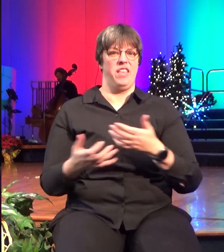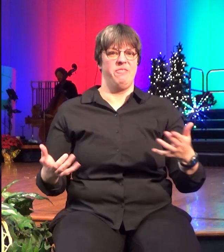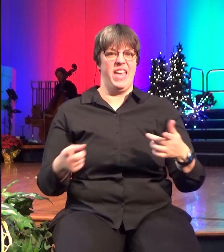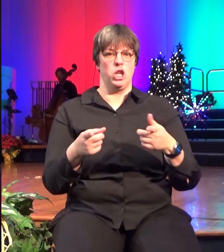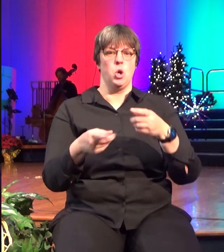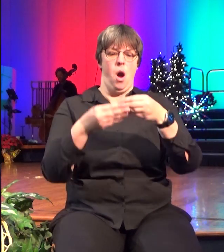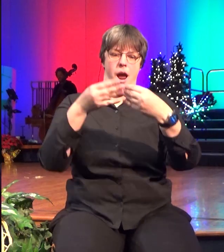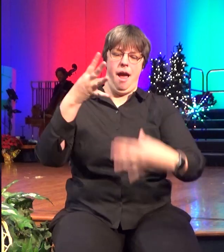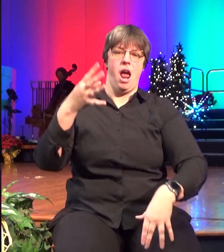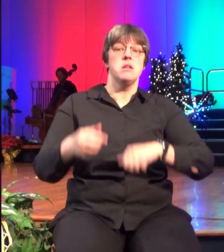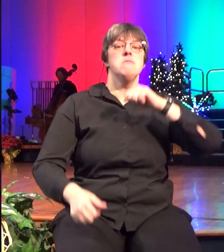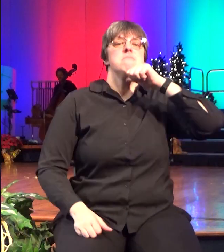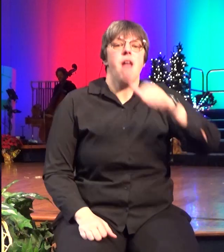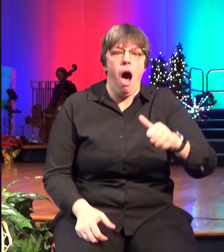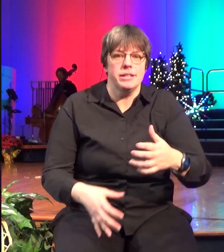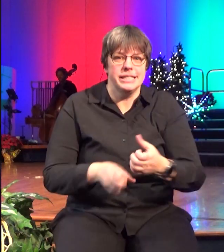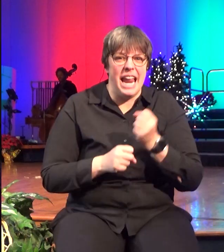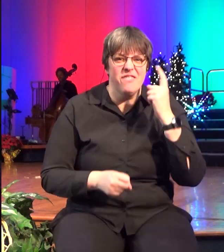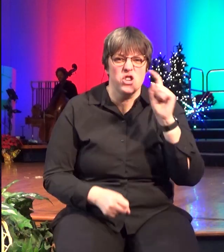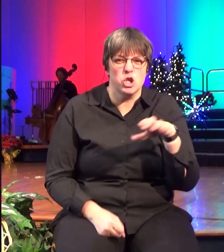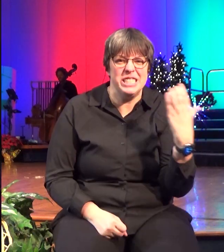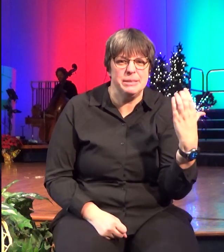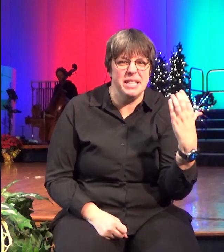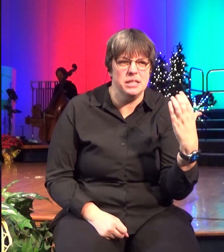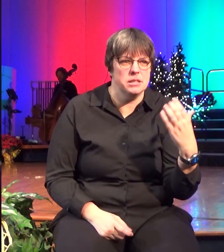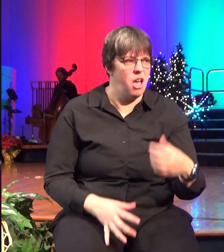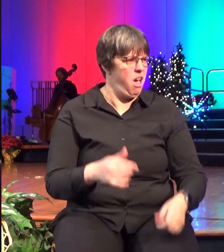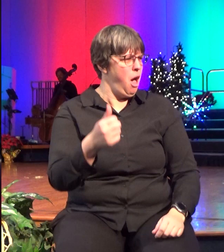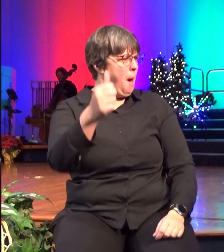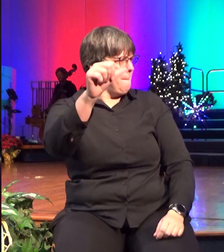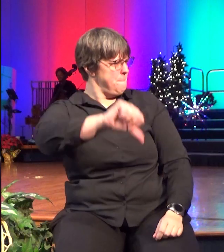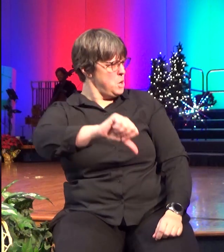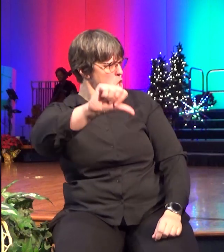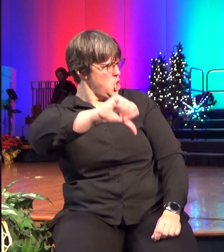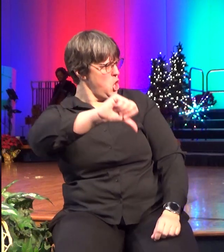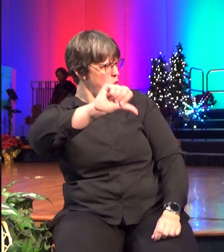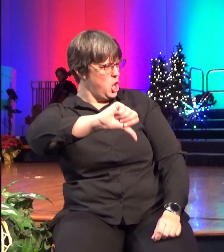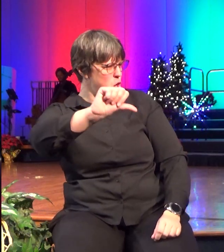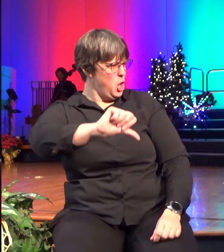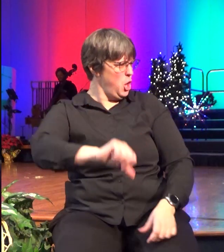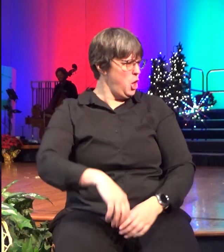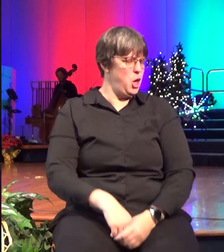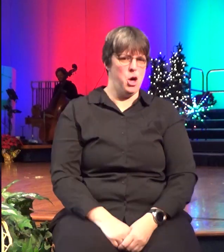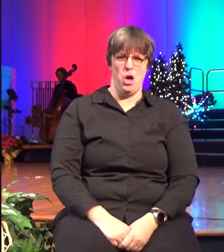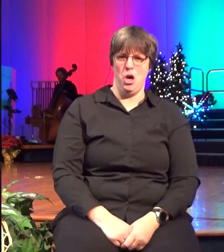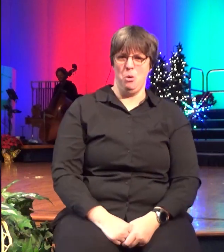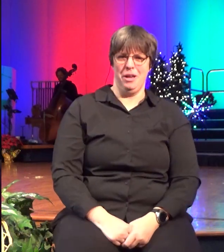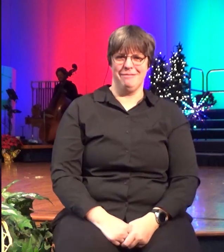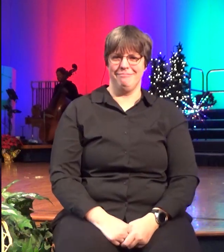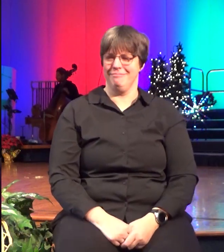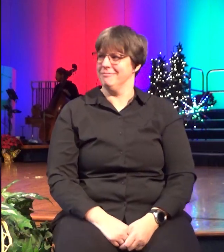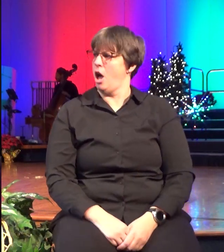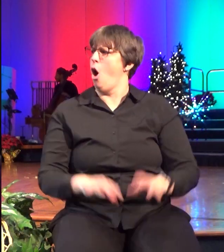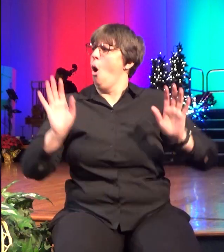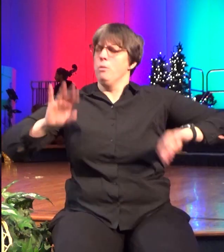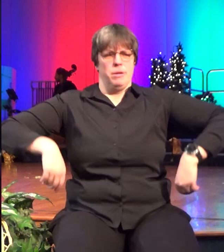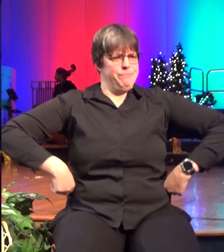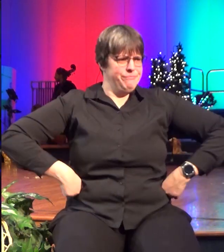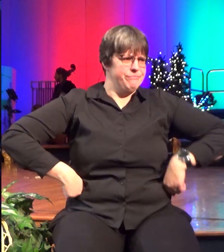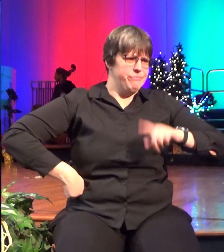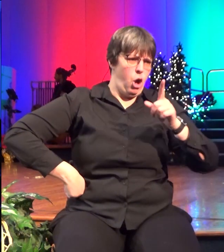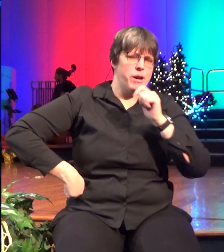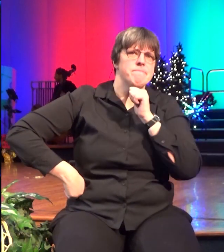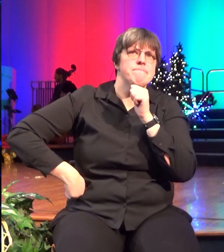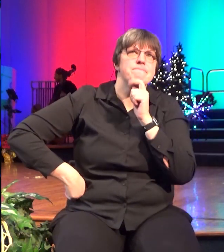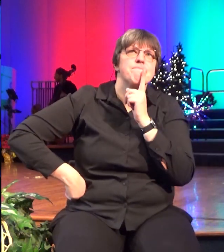not getting for Christmas. Oh, no. No, boo. All right. I'll